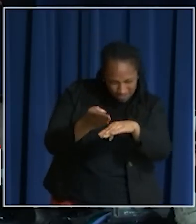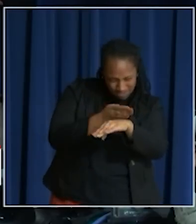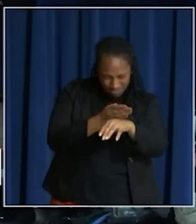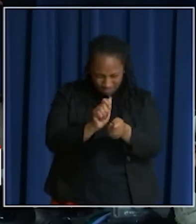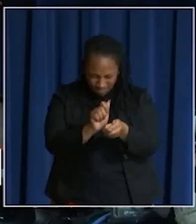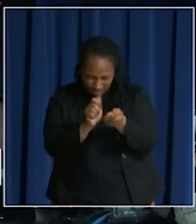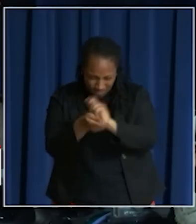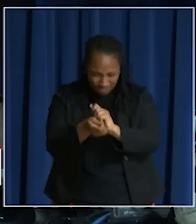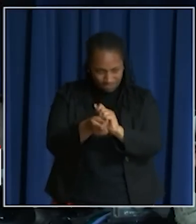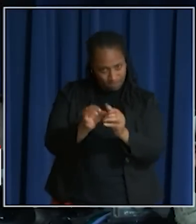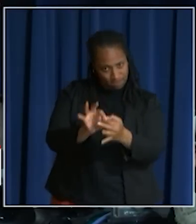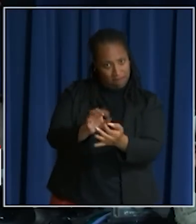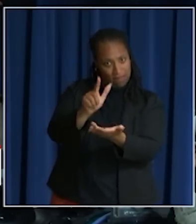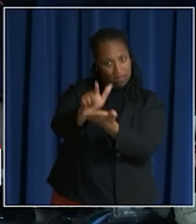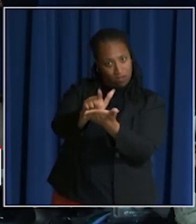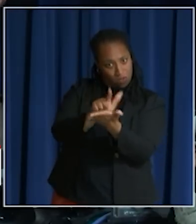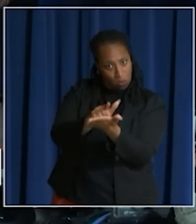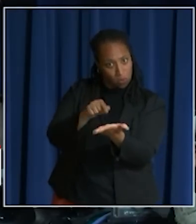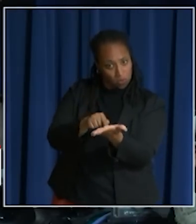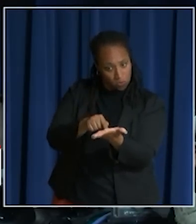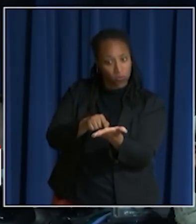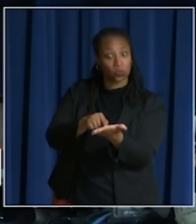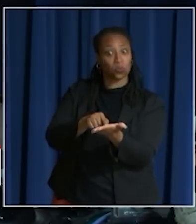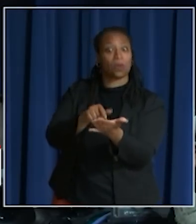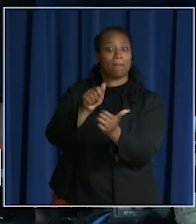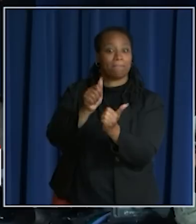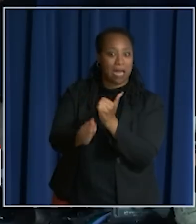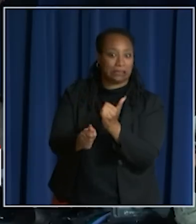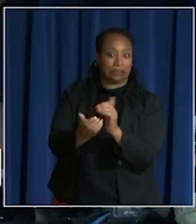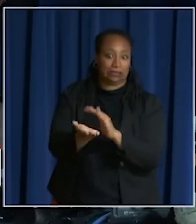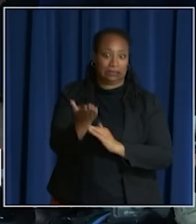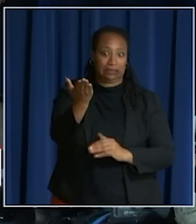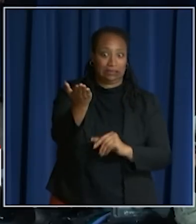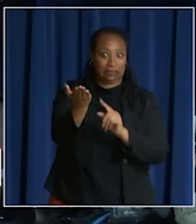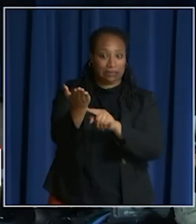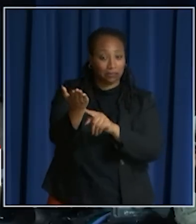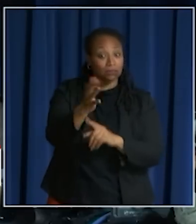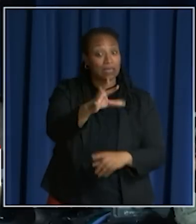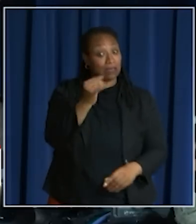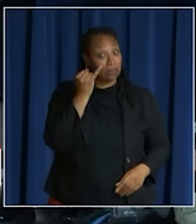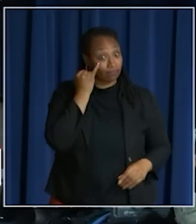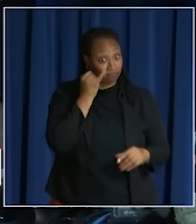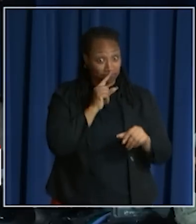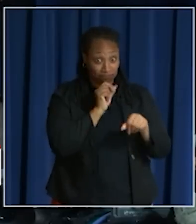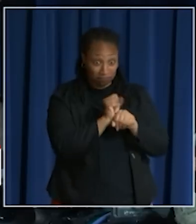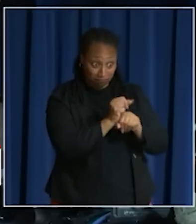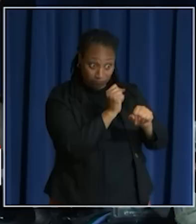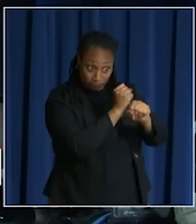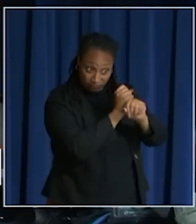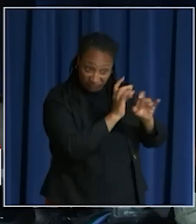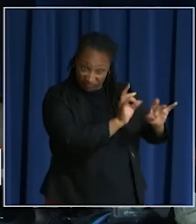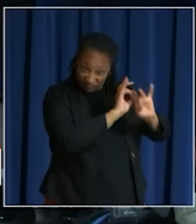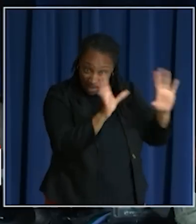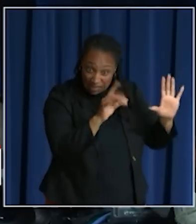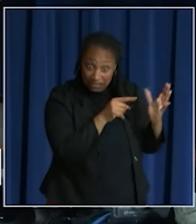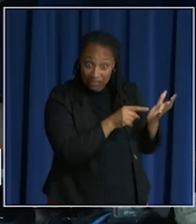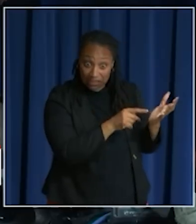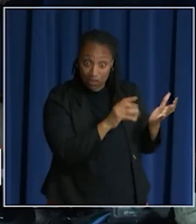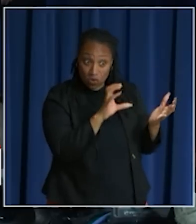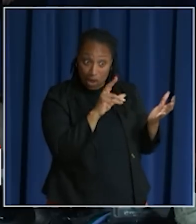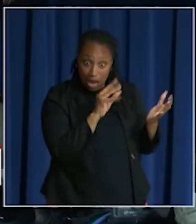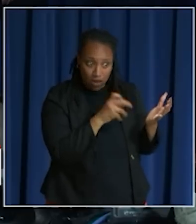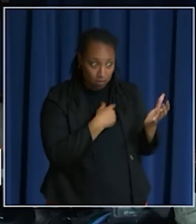violent offenders, those accused of a violent offense, pre-trial. And I believe